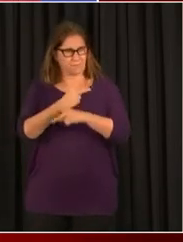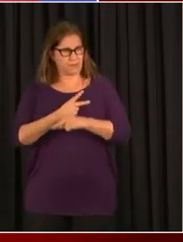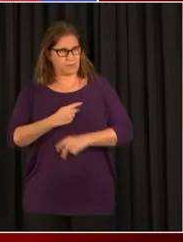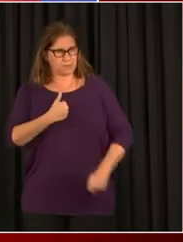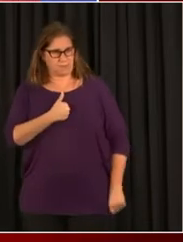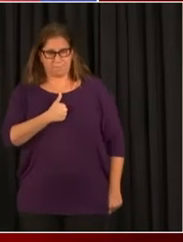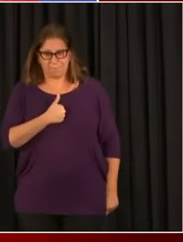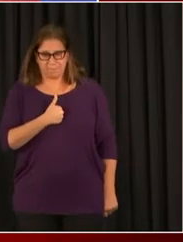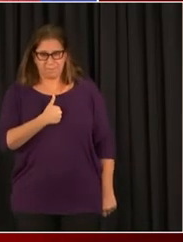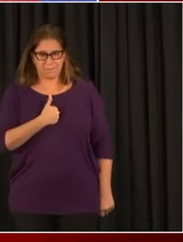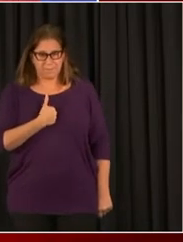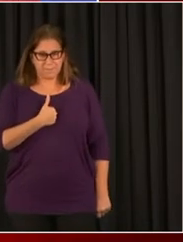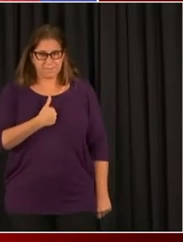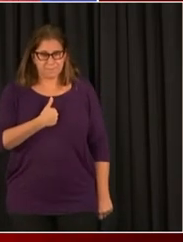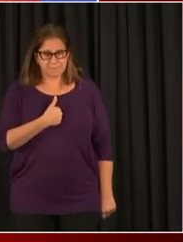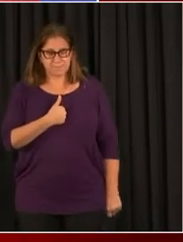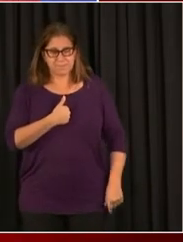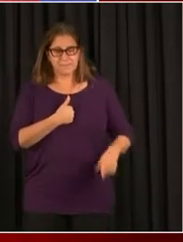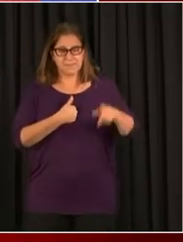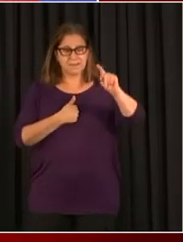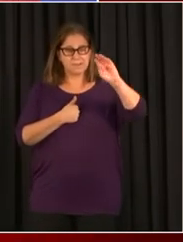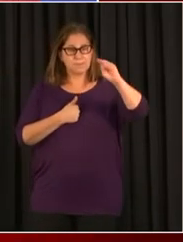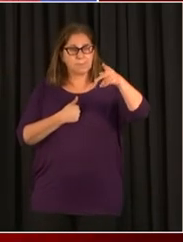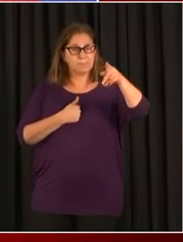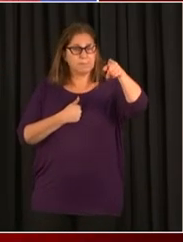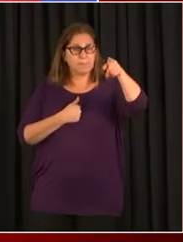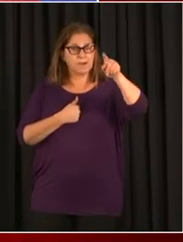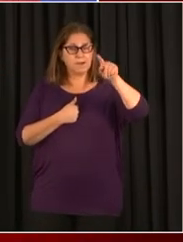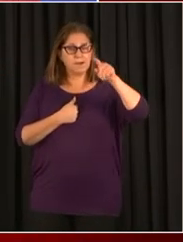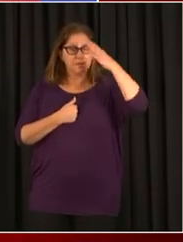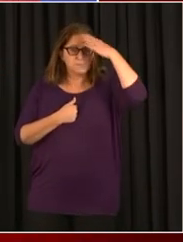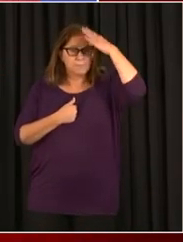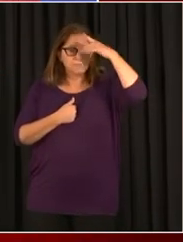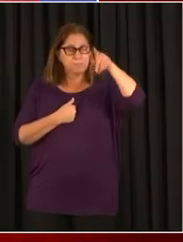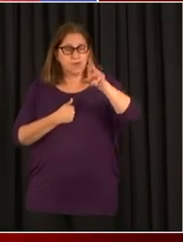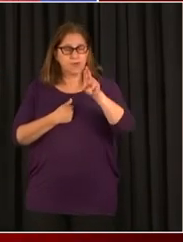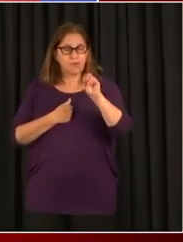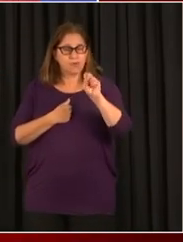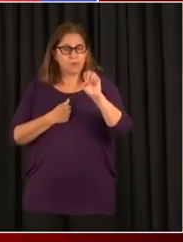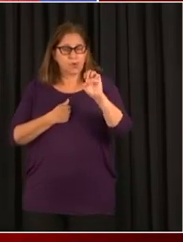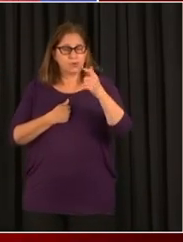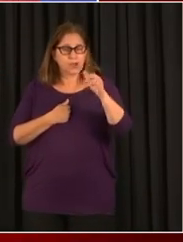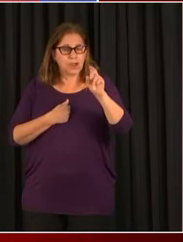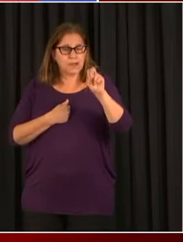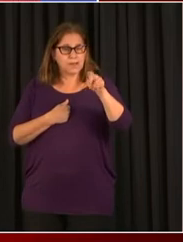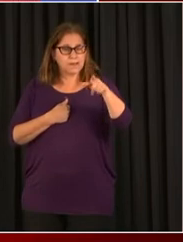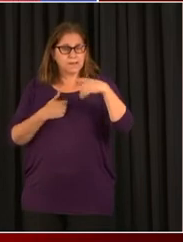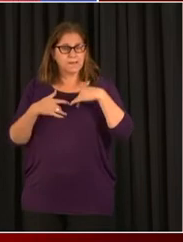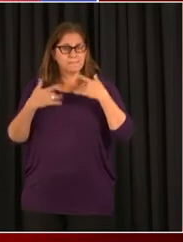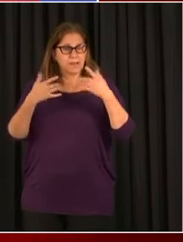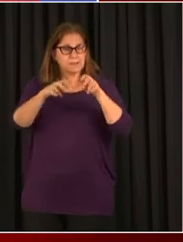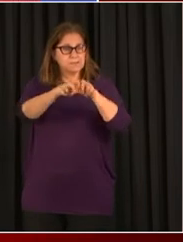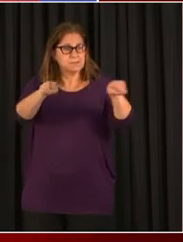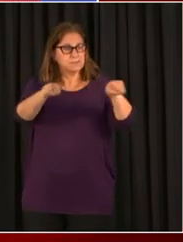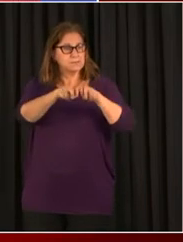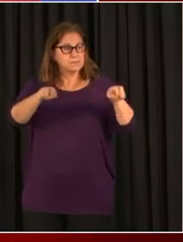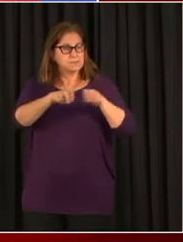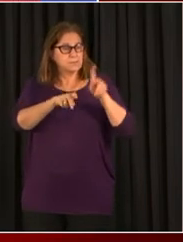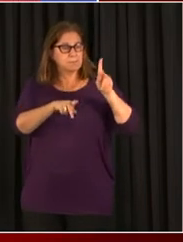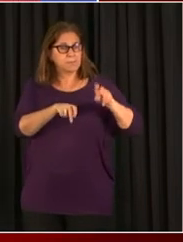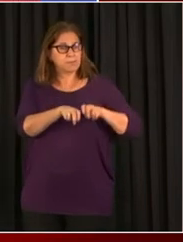event with somebody sitting next to you hacking. Ask yourself, if that's happening, are you going to get up and leave in the middle of the president's